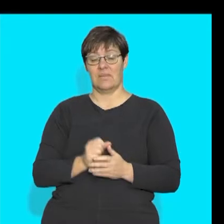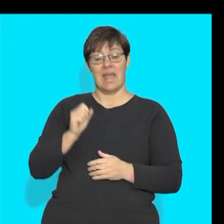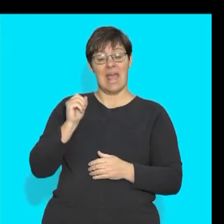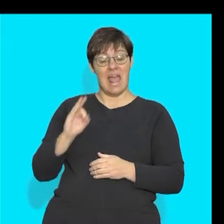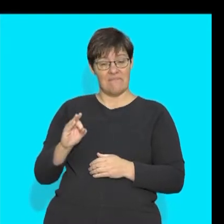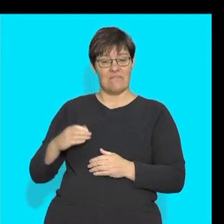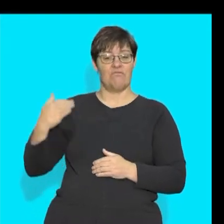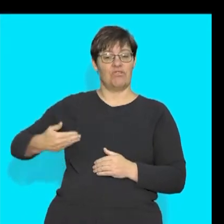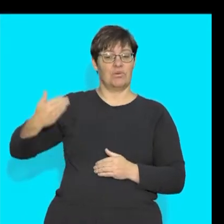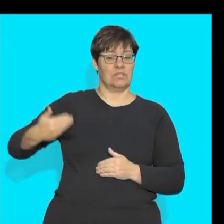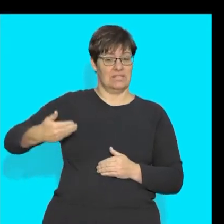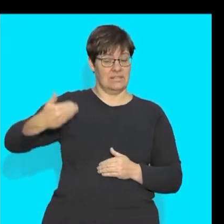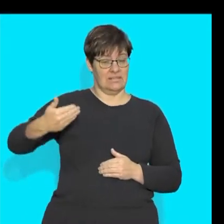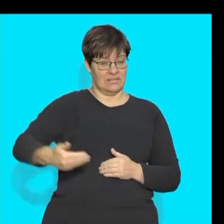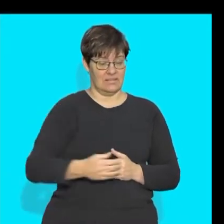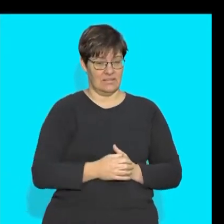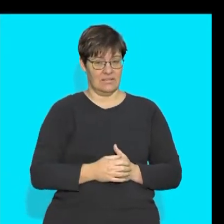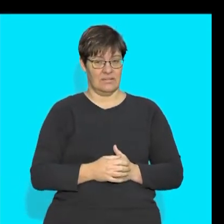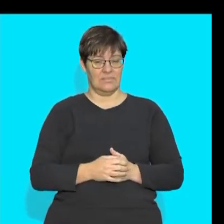F being the frequency,